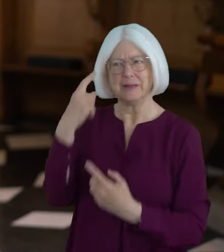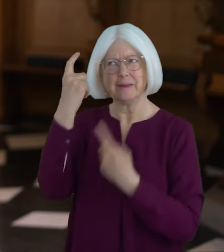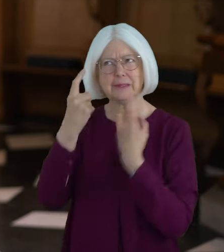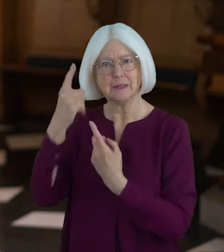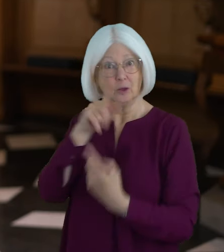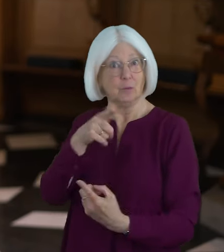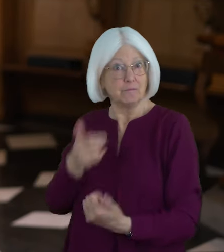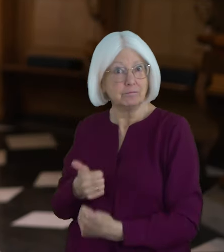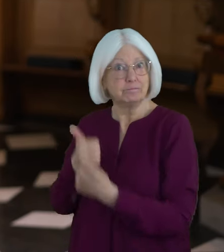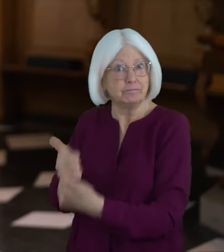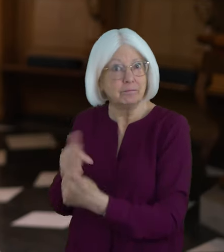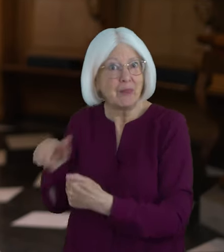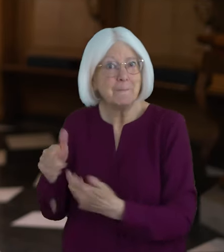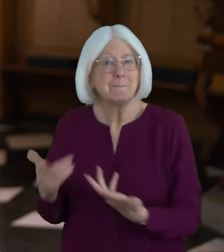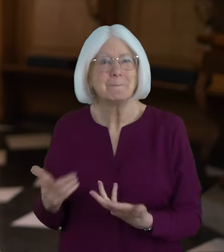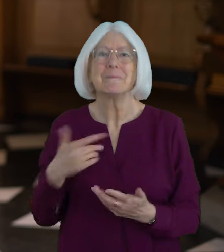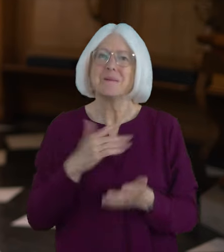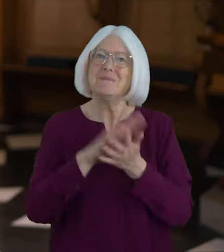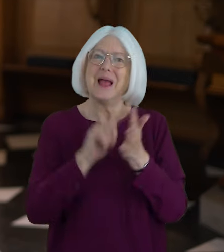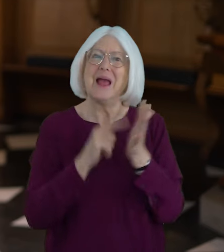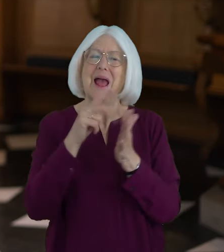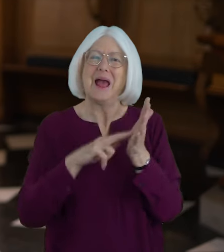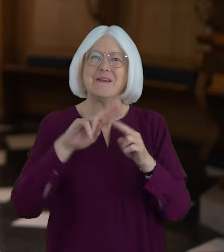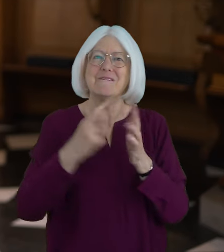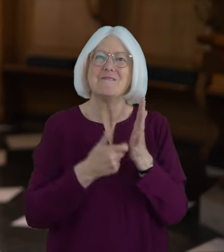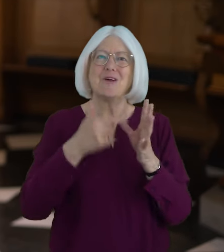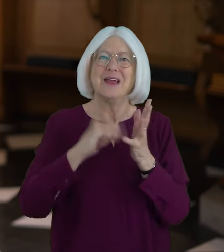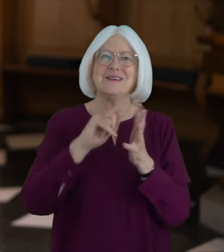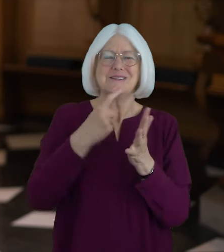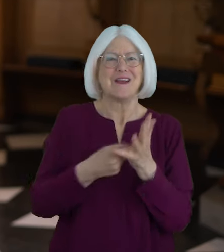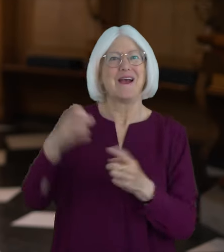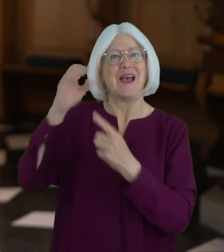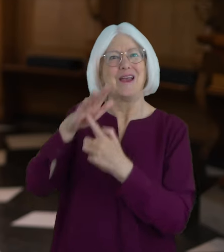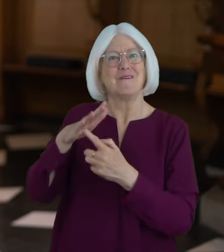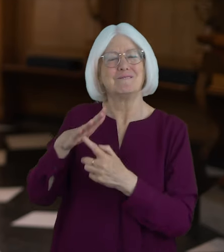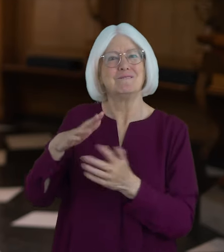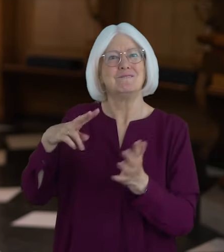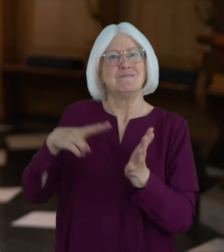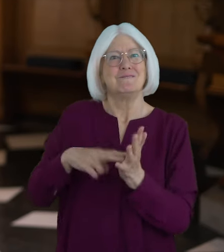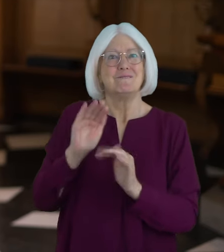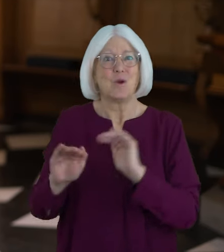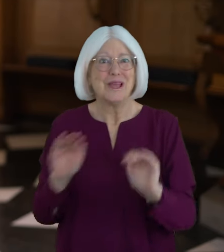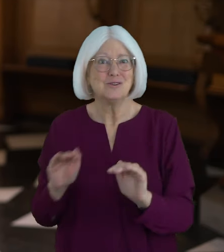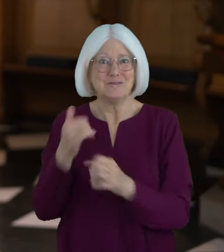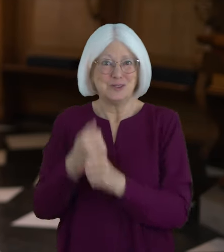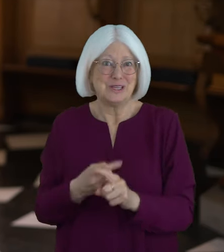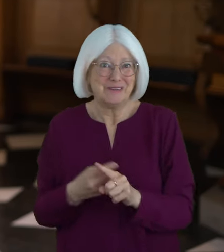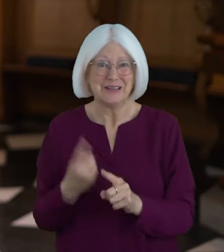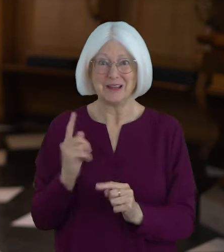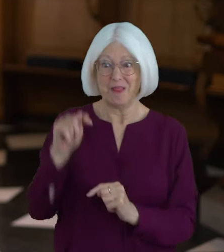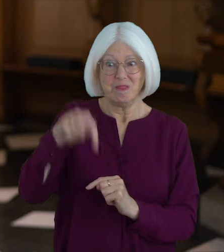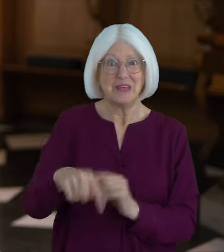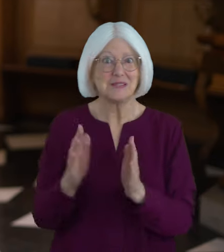somebody else in theirs. I'm Helen Fraser, Head of Vocations for the Church of England, and I'm really looking forward to